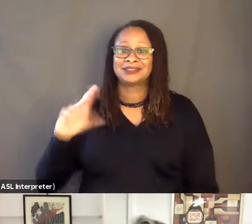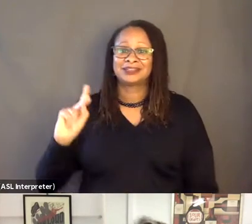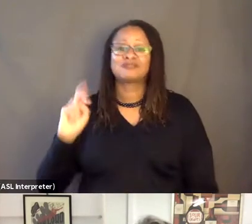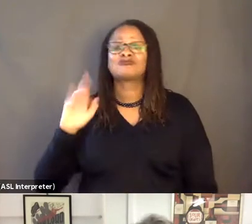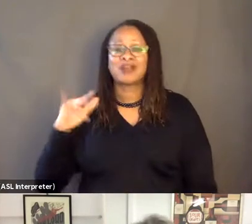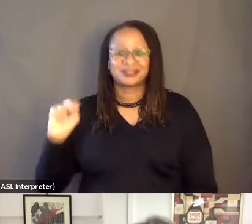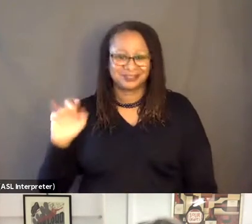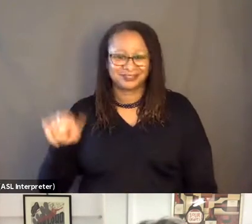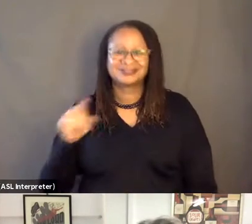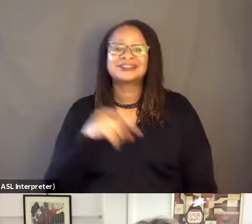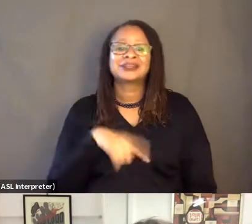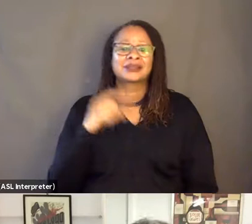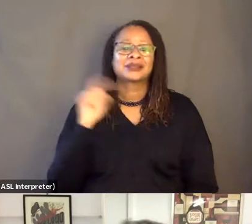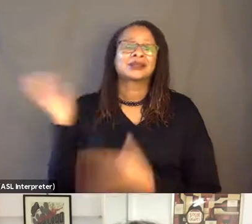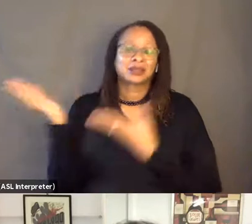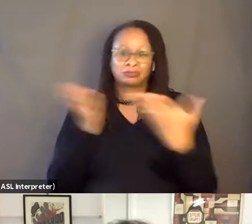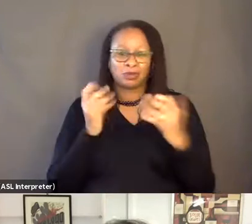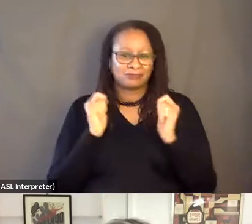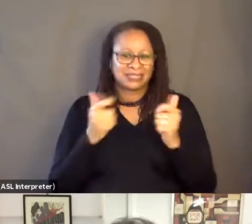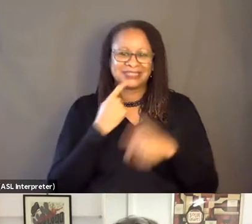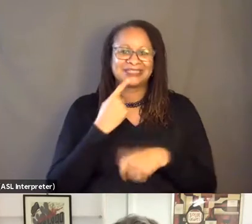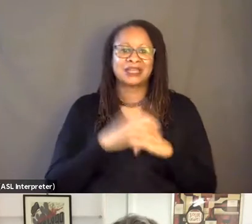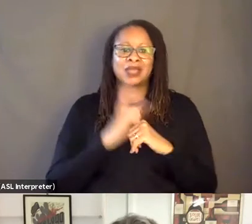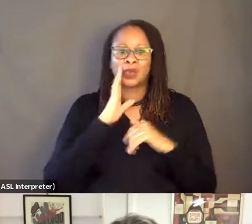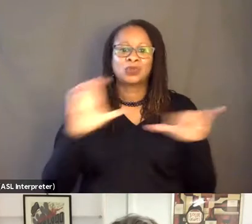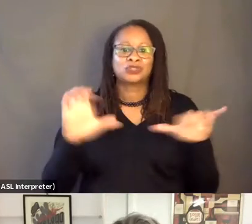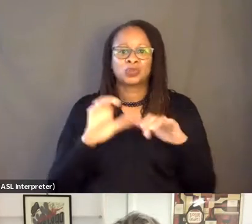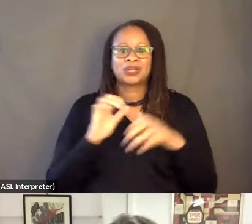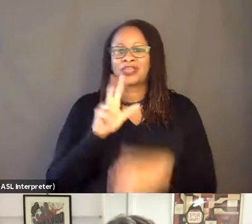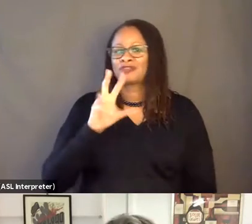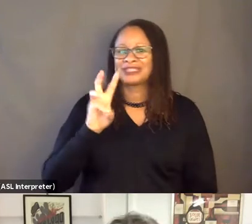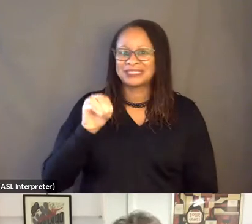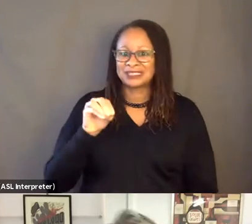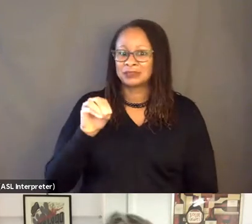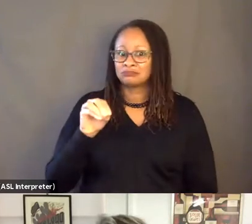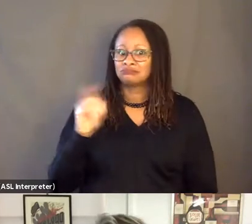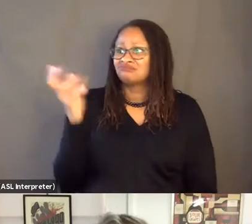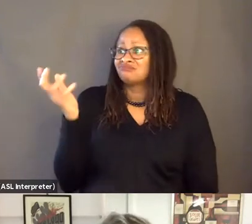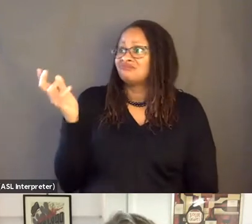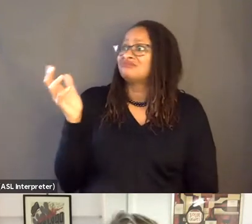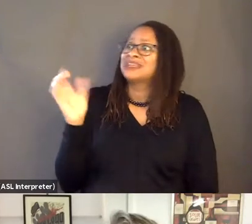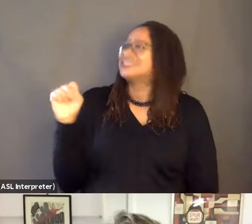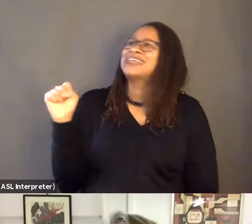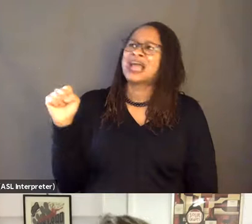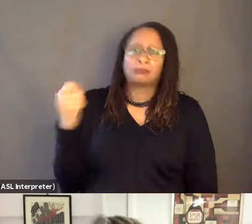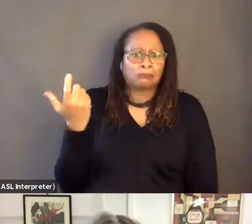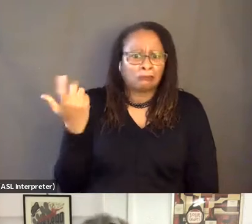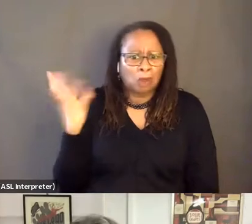Nick Ryan. And I think he immediately said, oh, well, you're going to do it in 360, aren't you? And I was going like, oh, what's that? Yes, of course we are, sort of